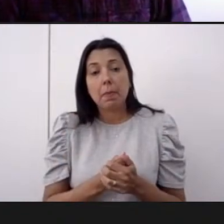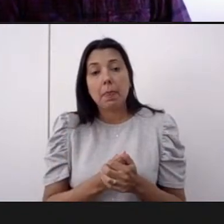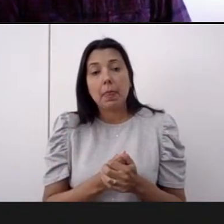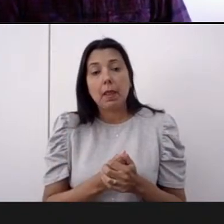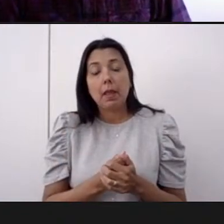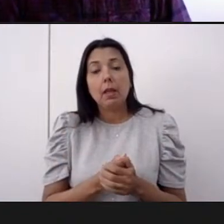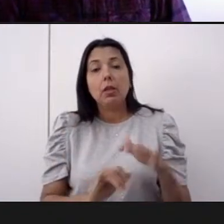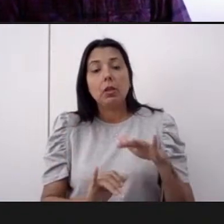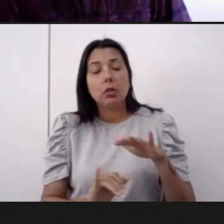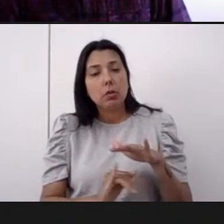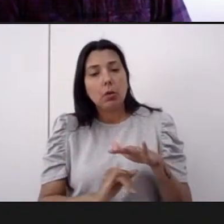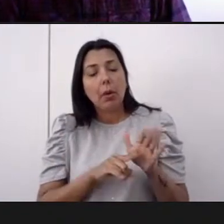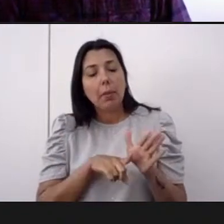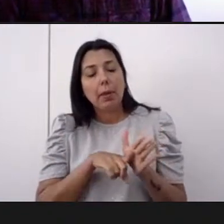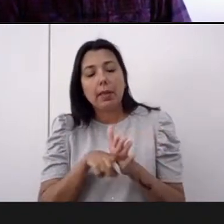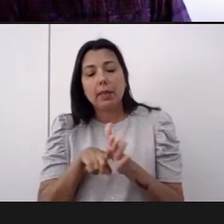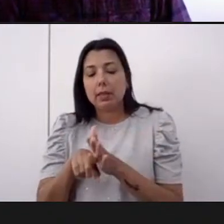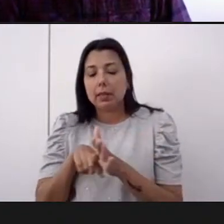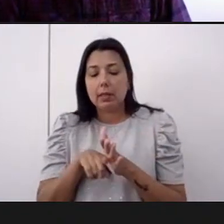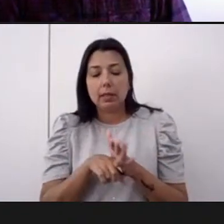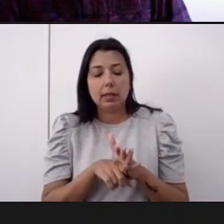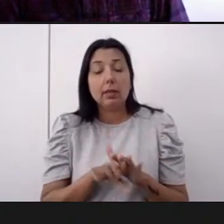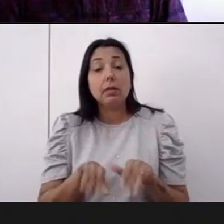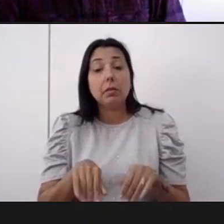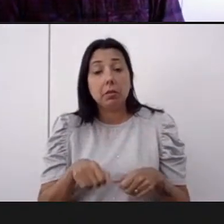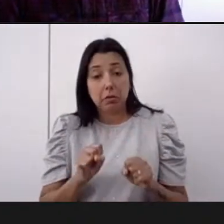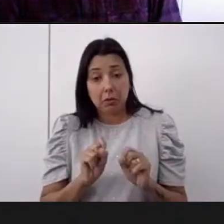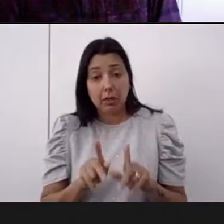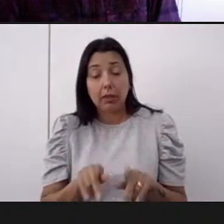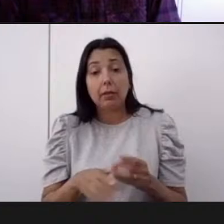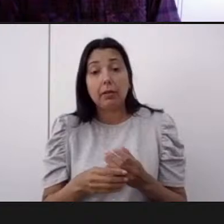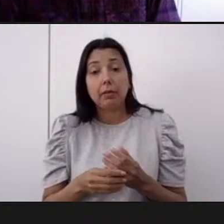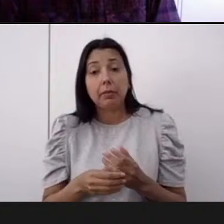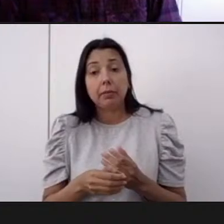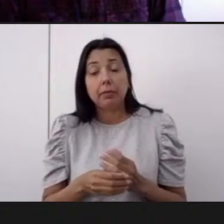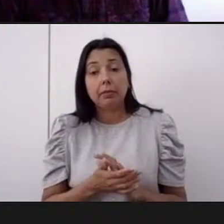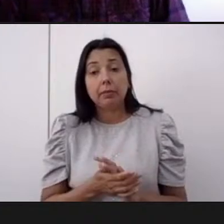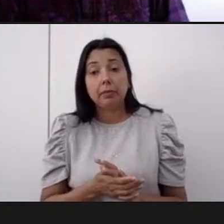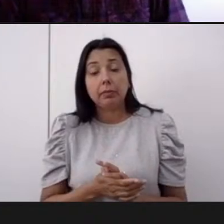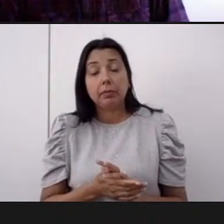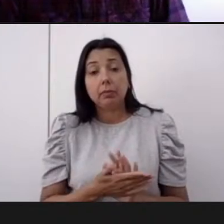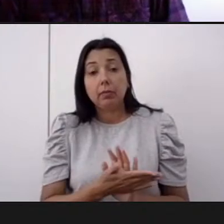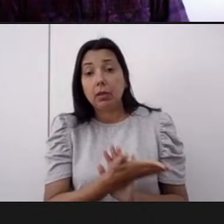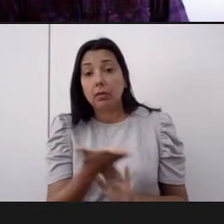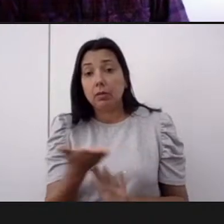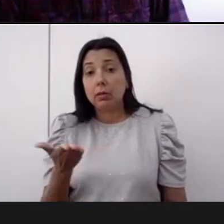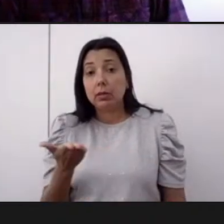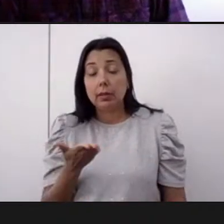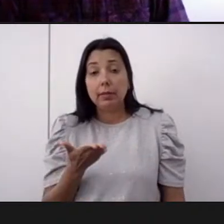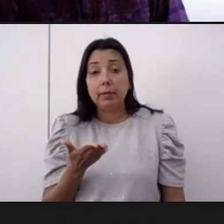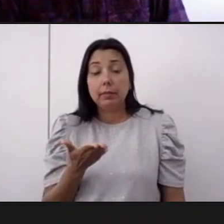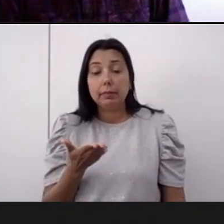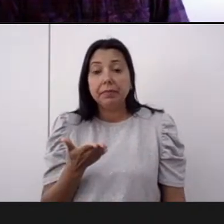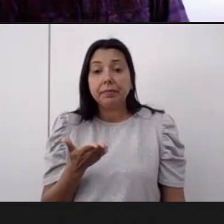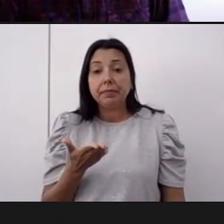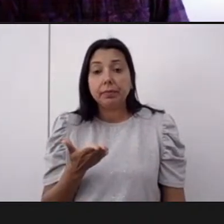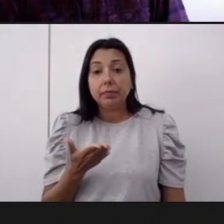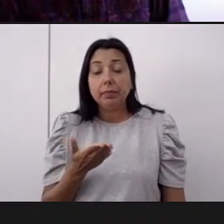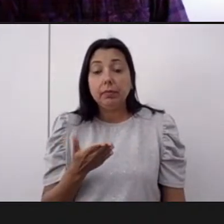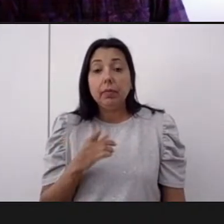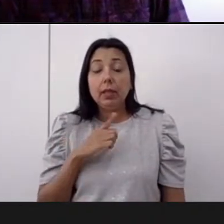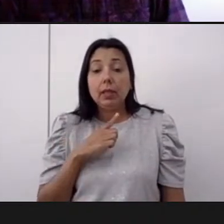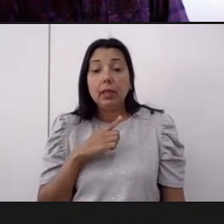make what we call, the production of ignorance. They distort research. They produce a lot of information